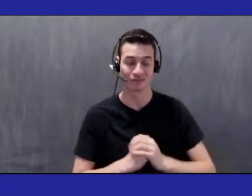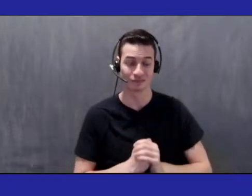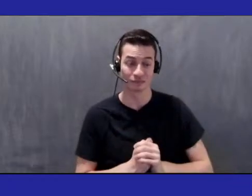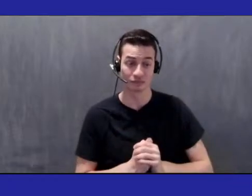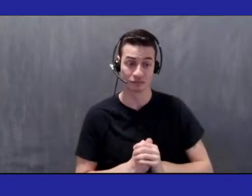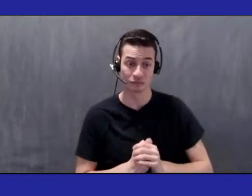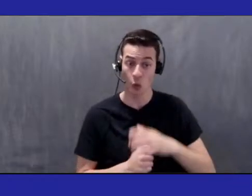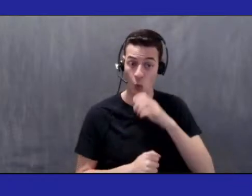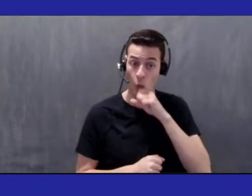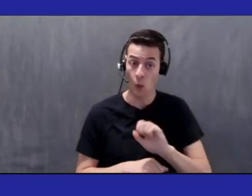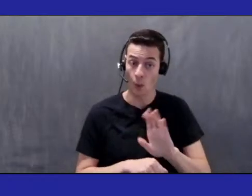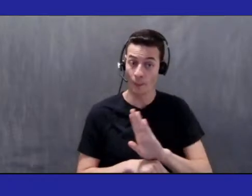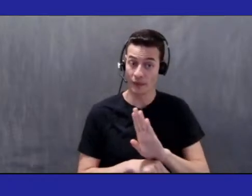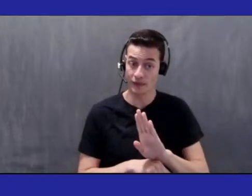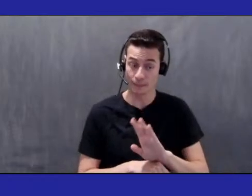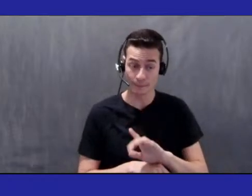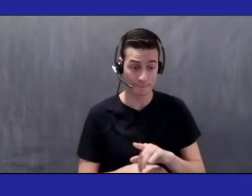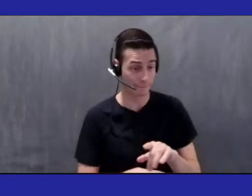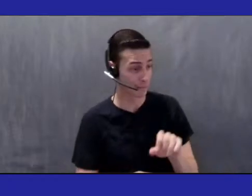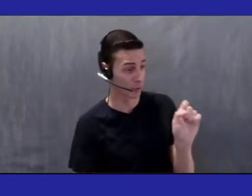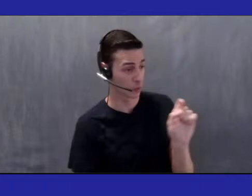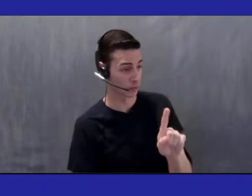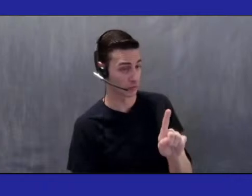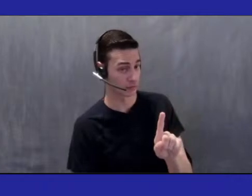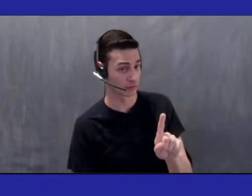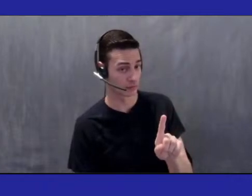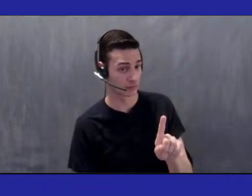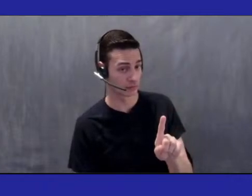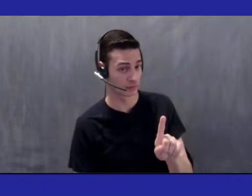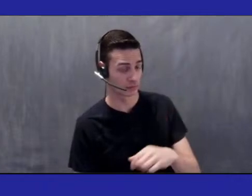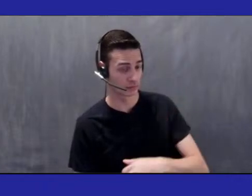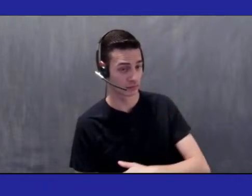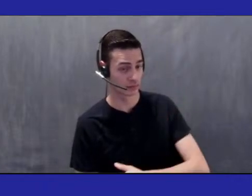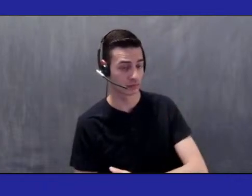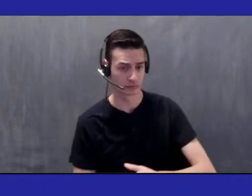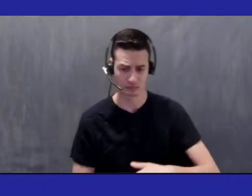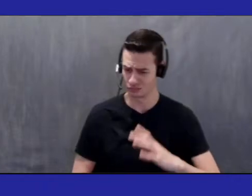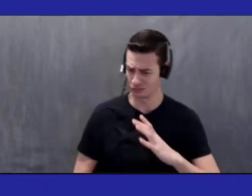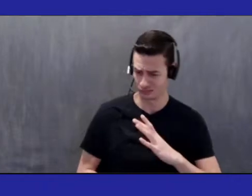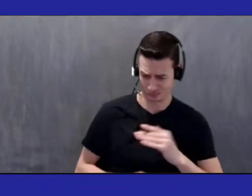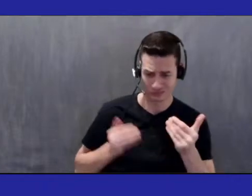business? I have a question. Sure. I'm sorry. Oh, I'm sure, forgive me. Go ahead. Yes.